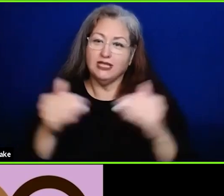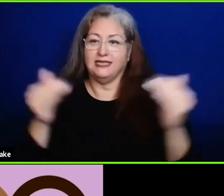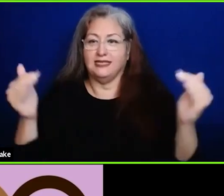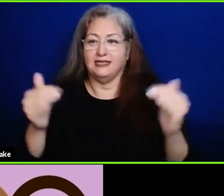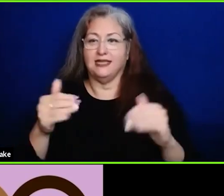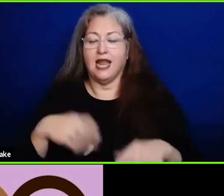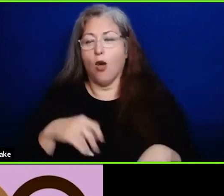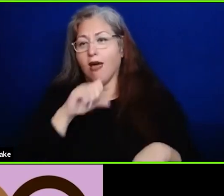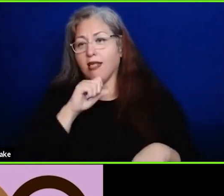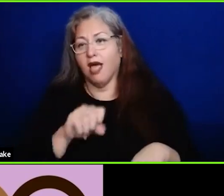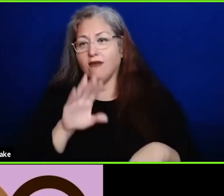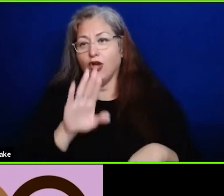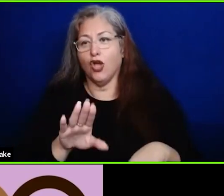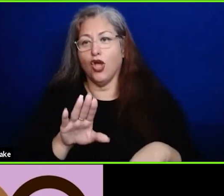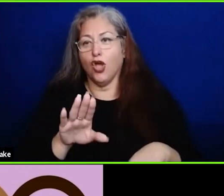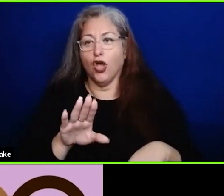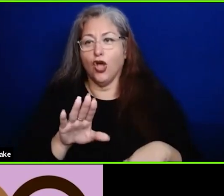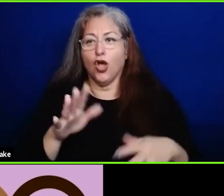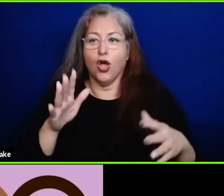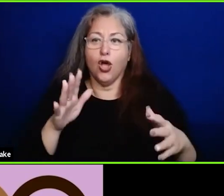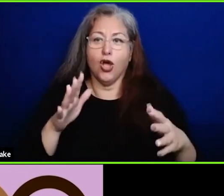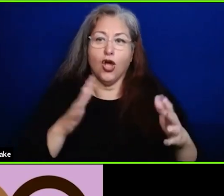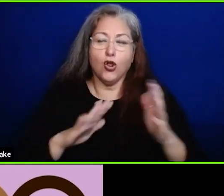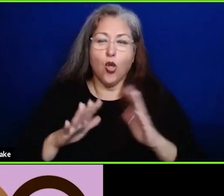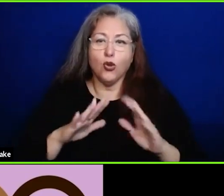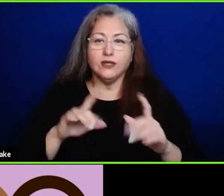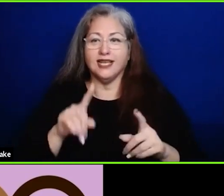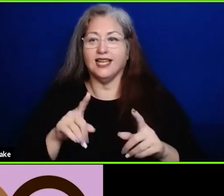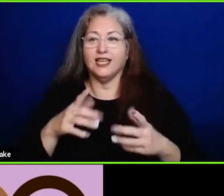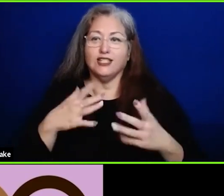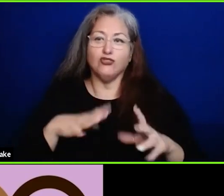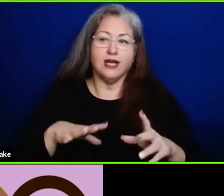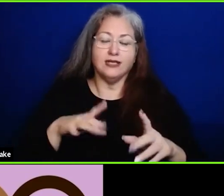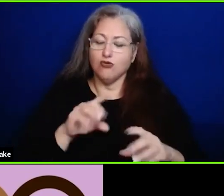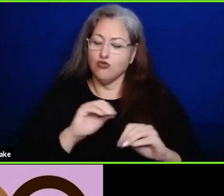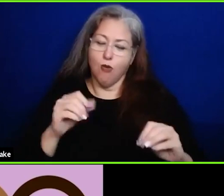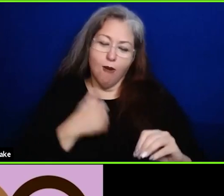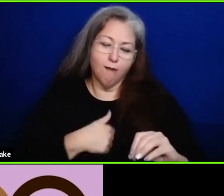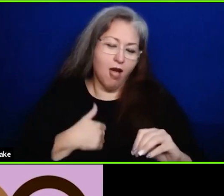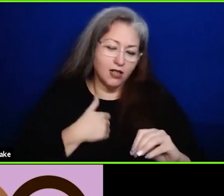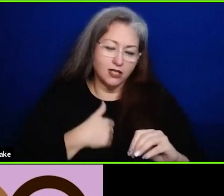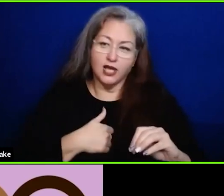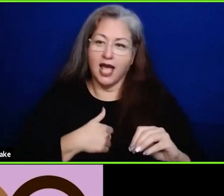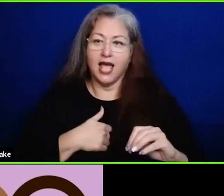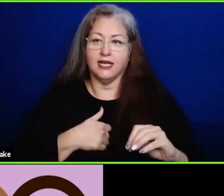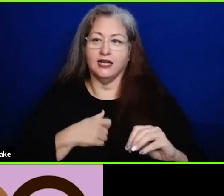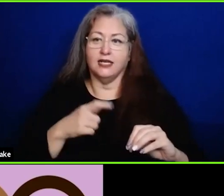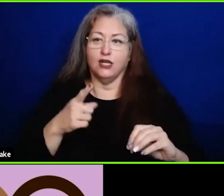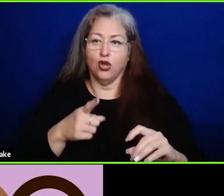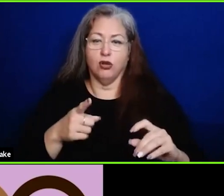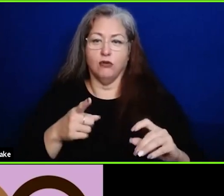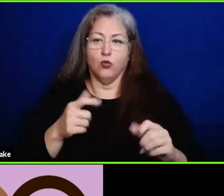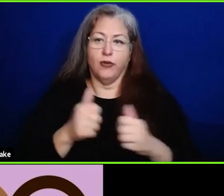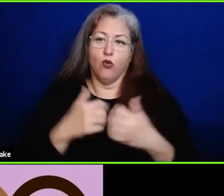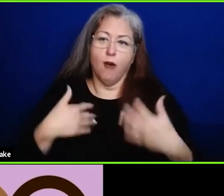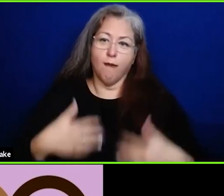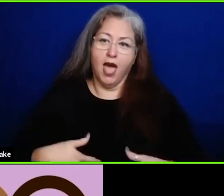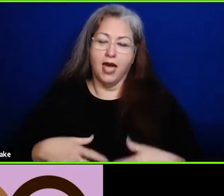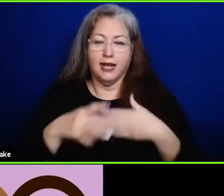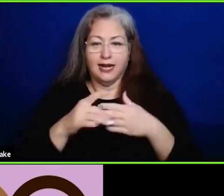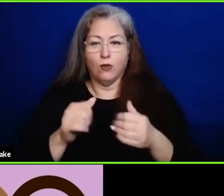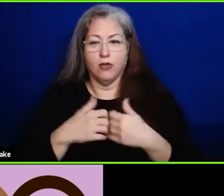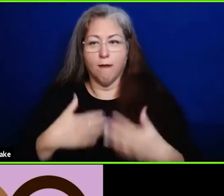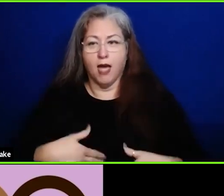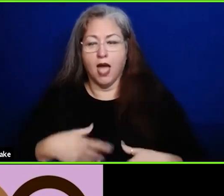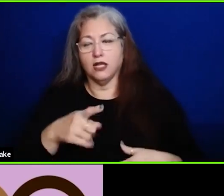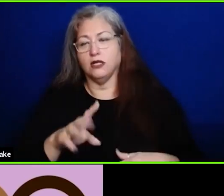love her clothing, her cross-dressing, an unapologetic stance in the world with her body, leading with her body, talk